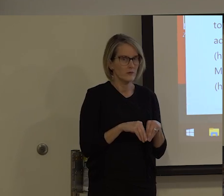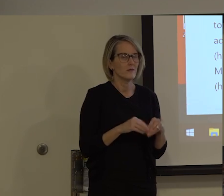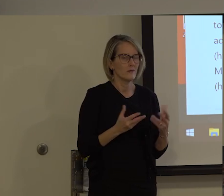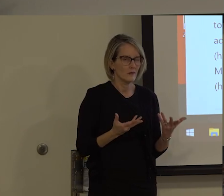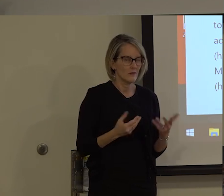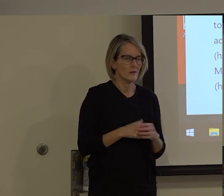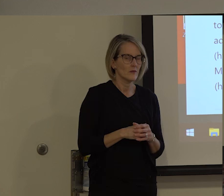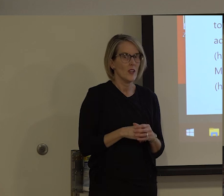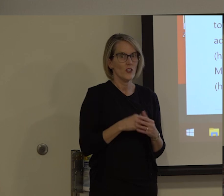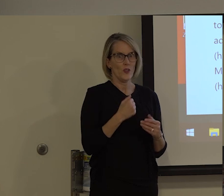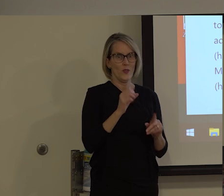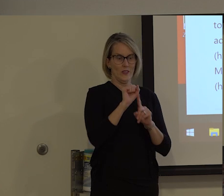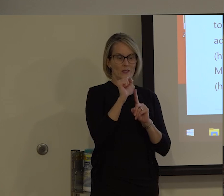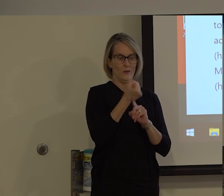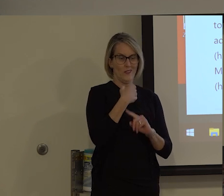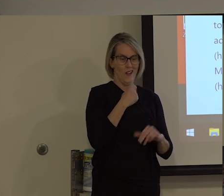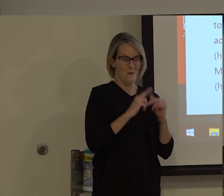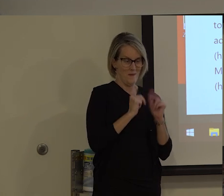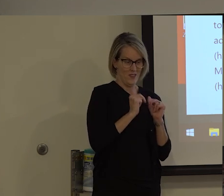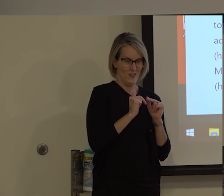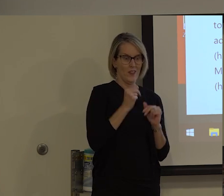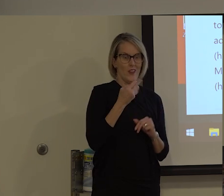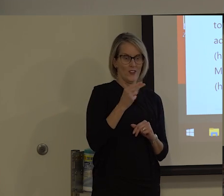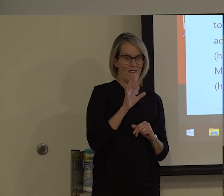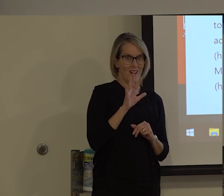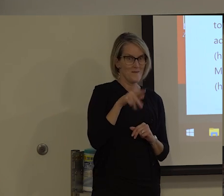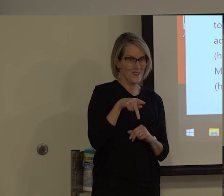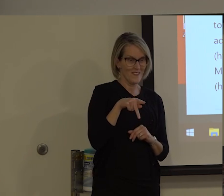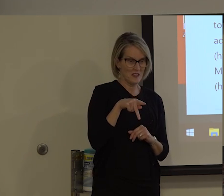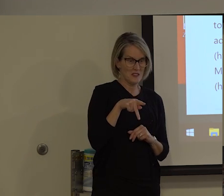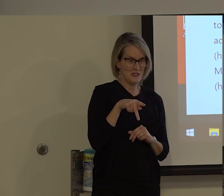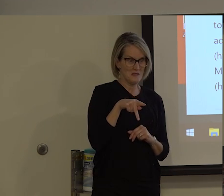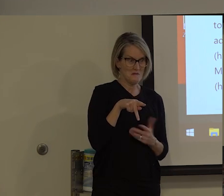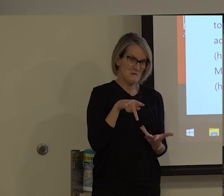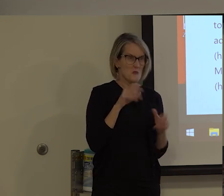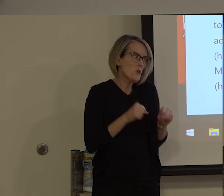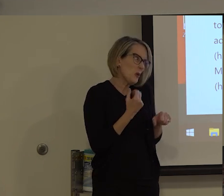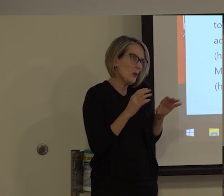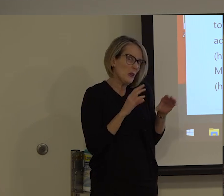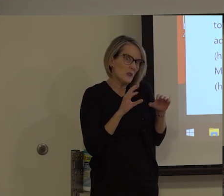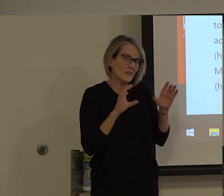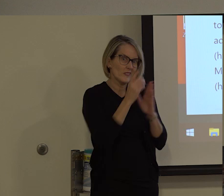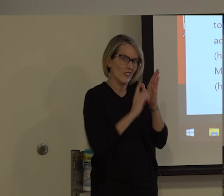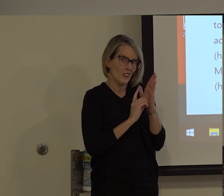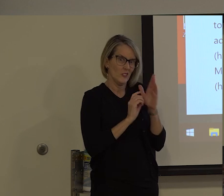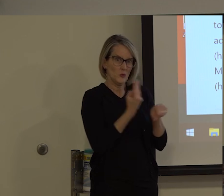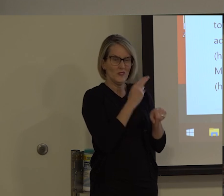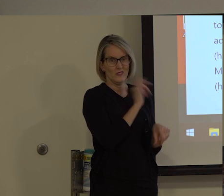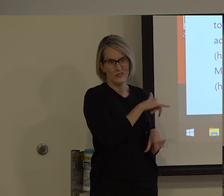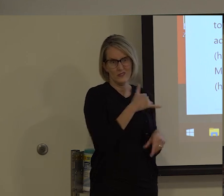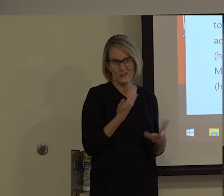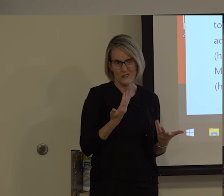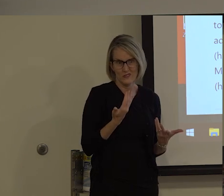say that. So the scenario I built was in H5P. You can build them in ThingLink as well. There are some design differences and reasons